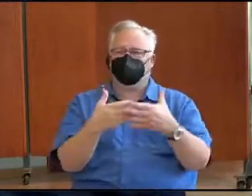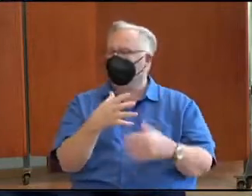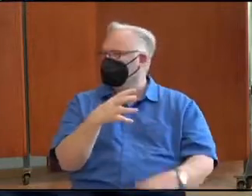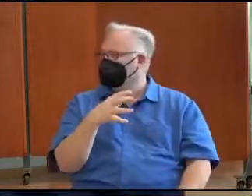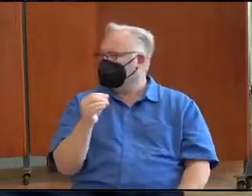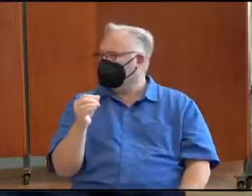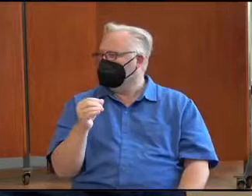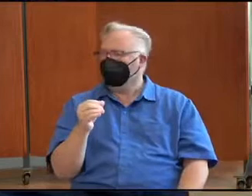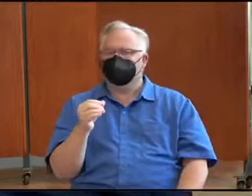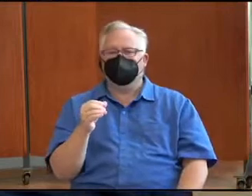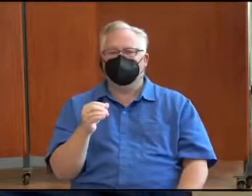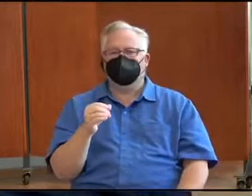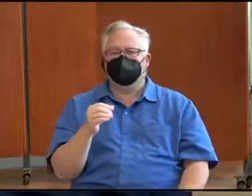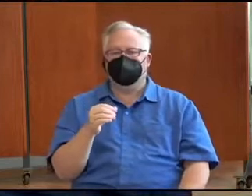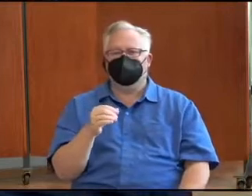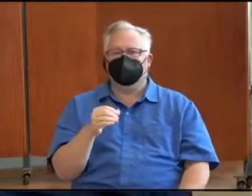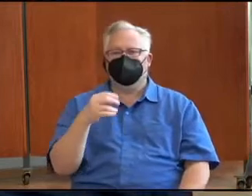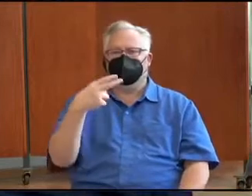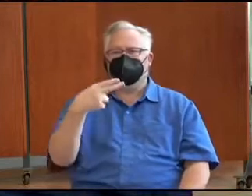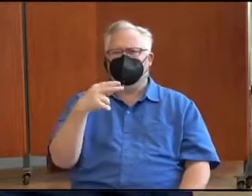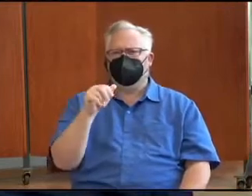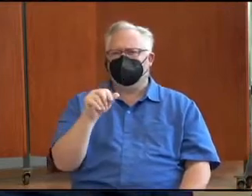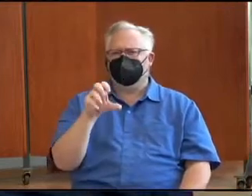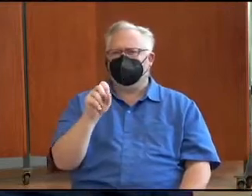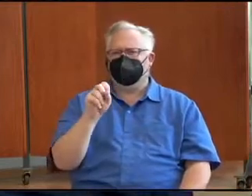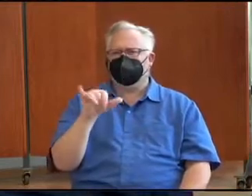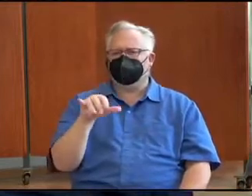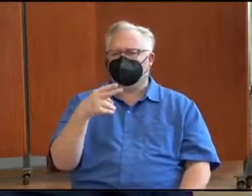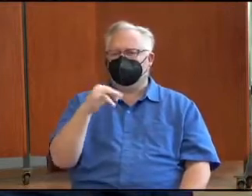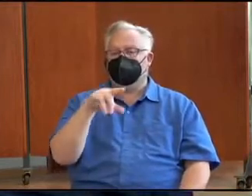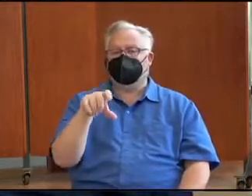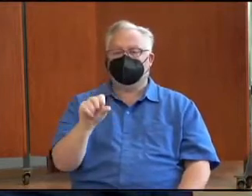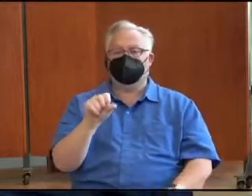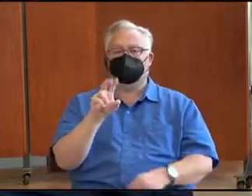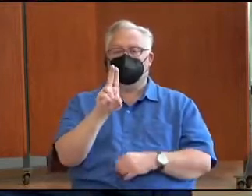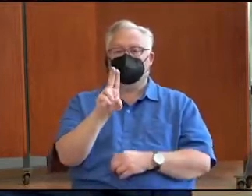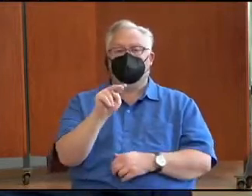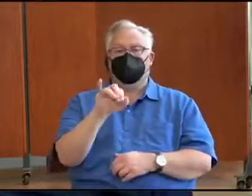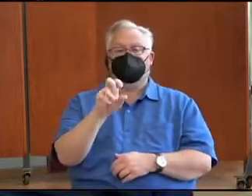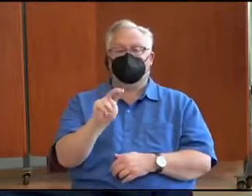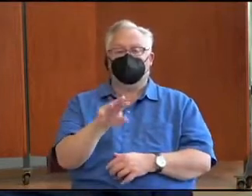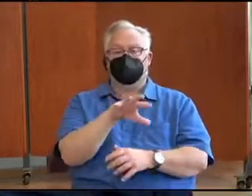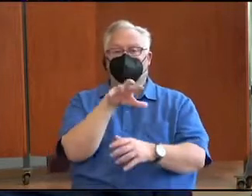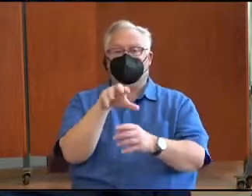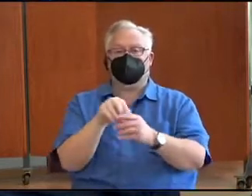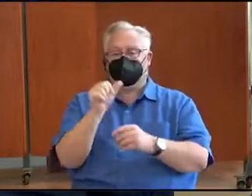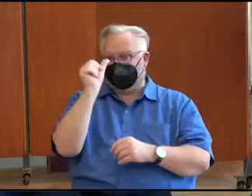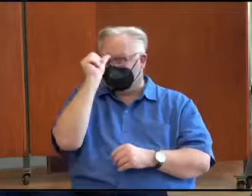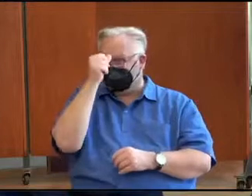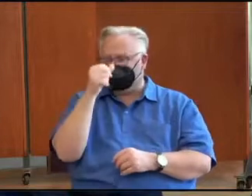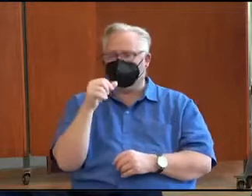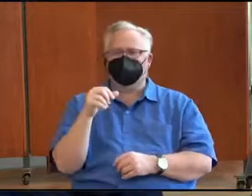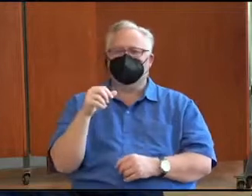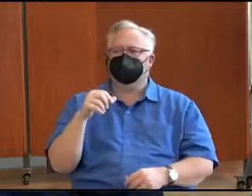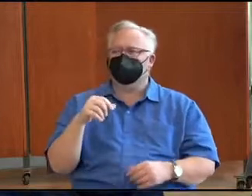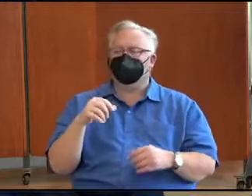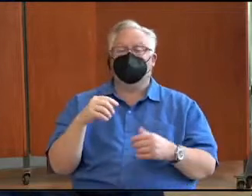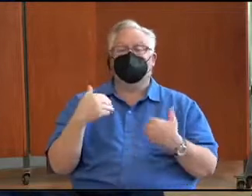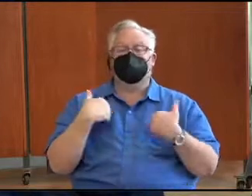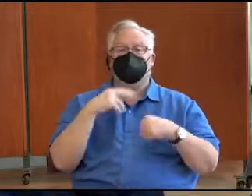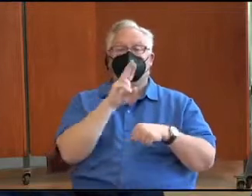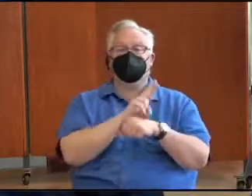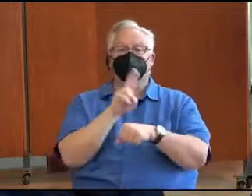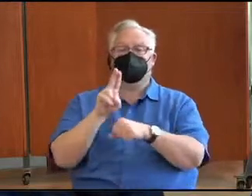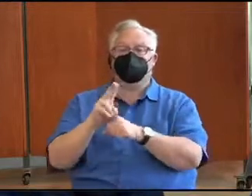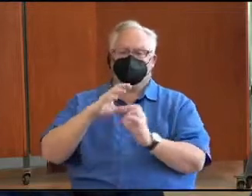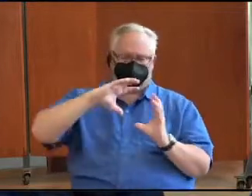the Khasi Hills Unitarians in India that are organized in the Khasi Hills region. So there are Unitarian Universalists